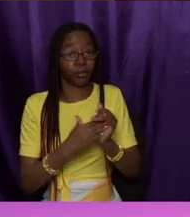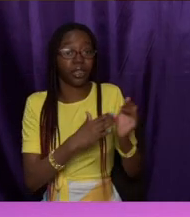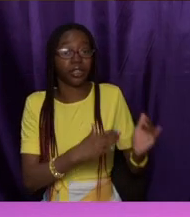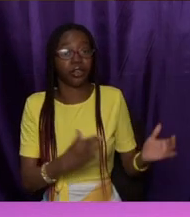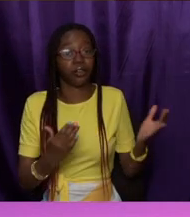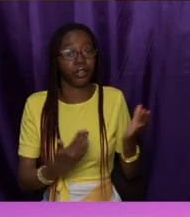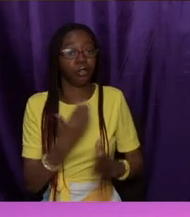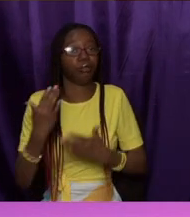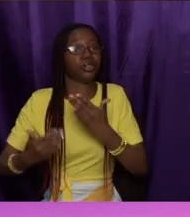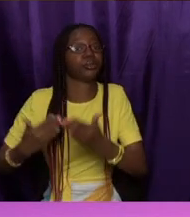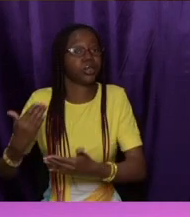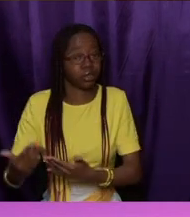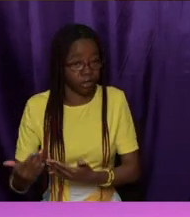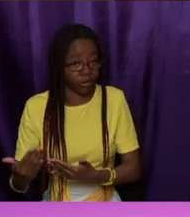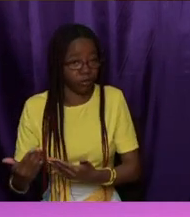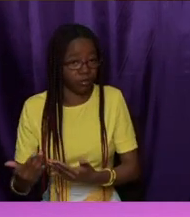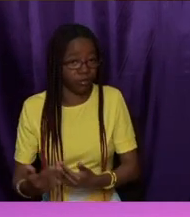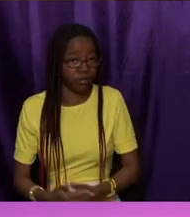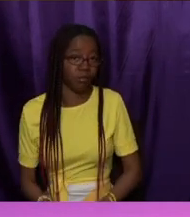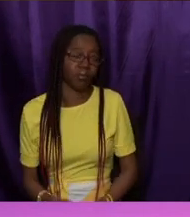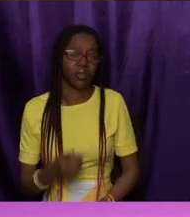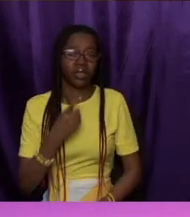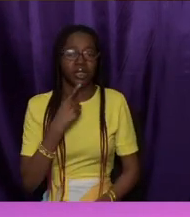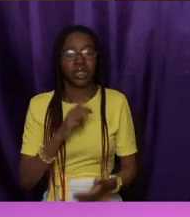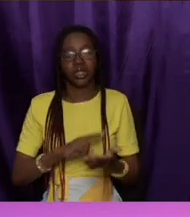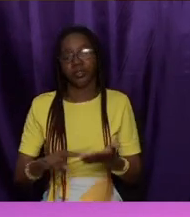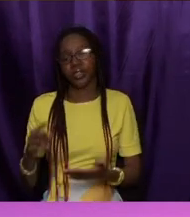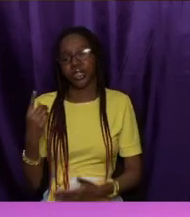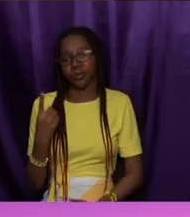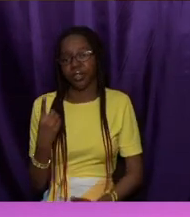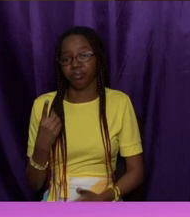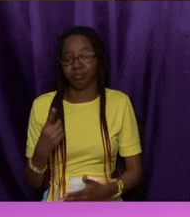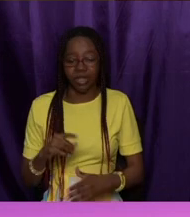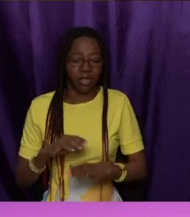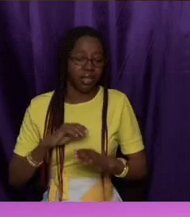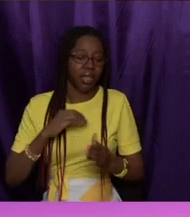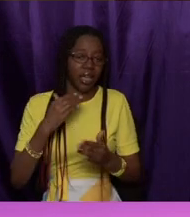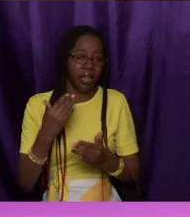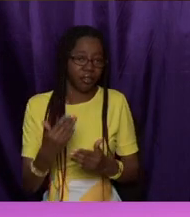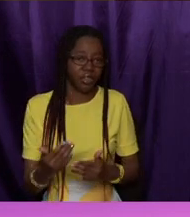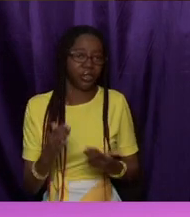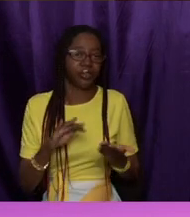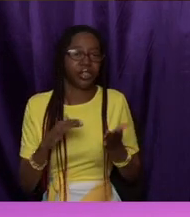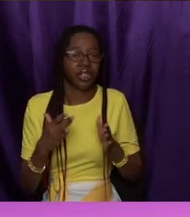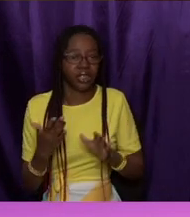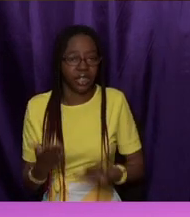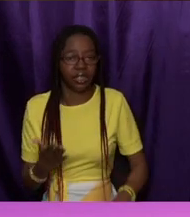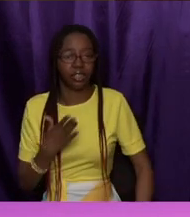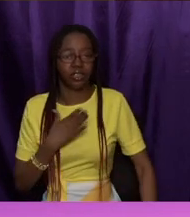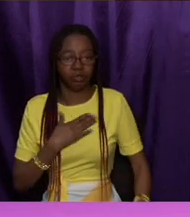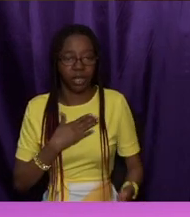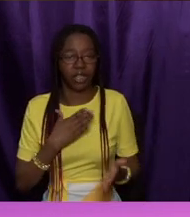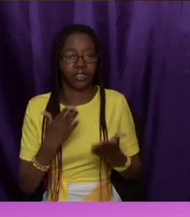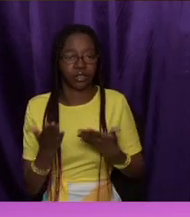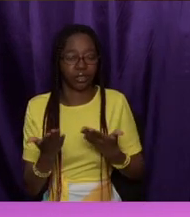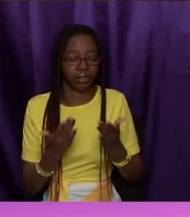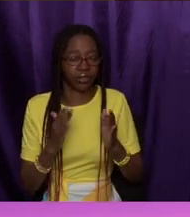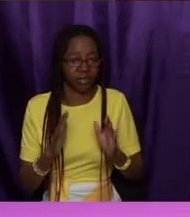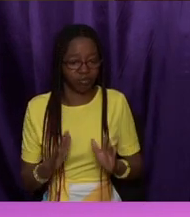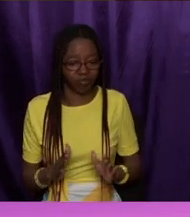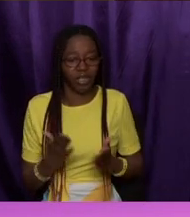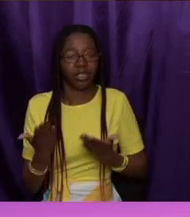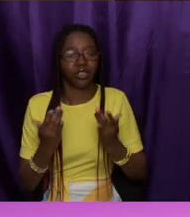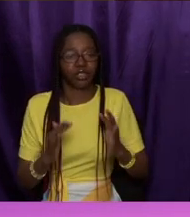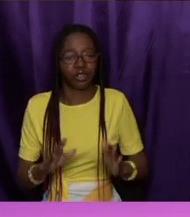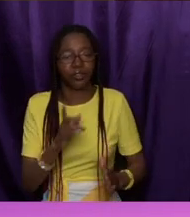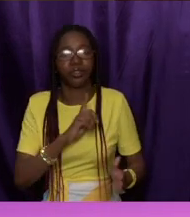new generation. It says in verse 1, after the death of Moses, the servant